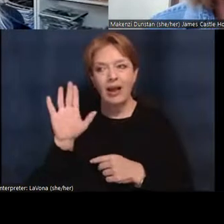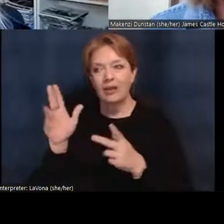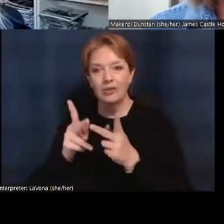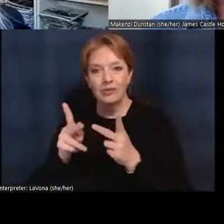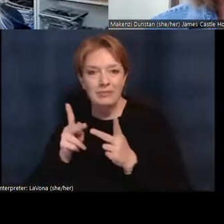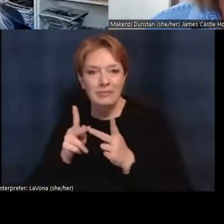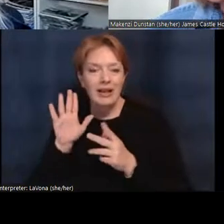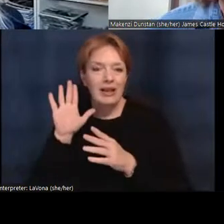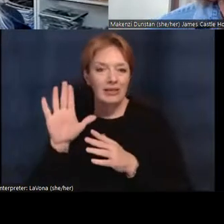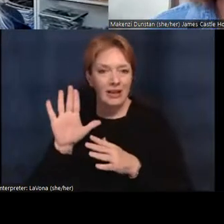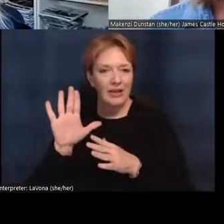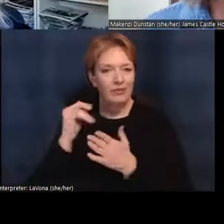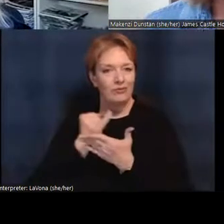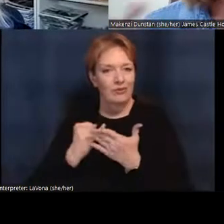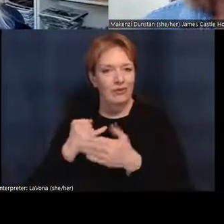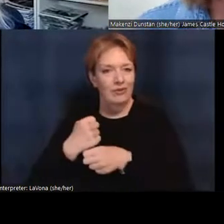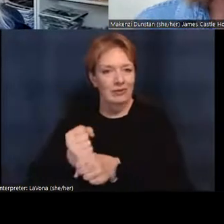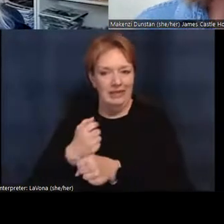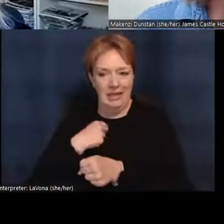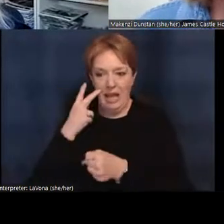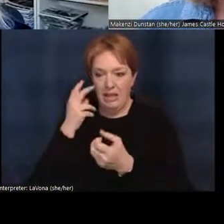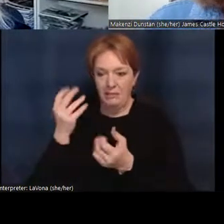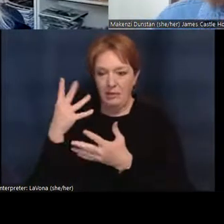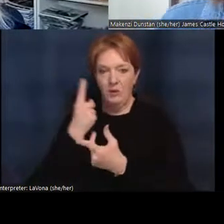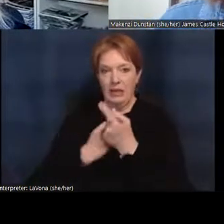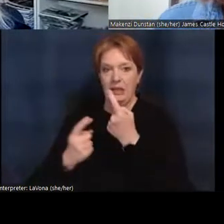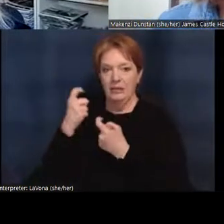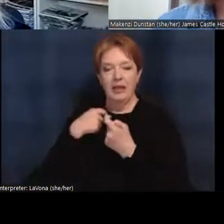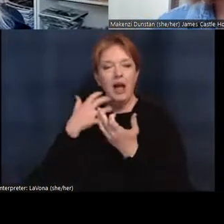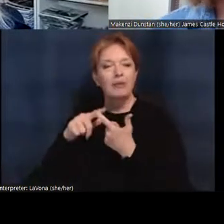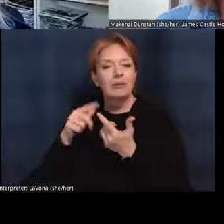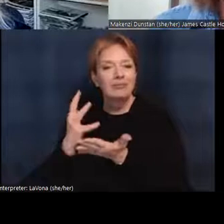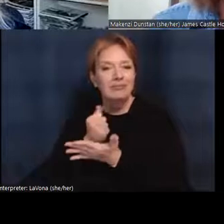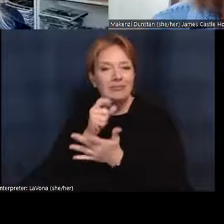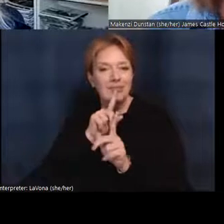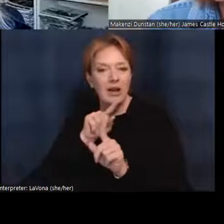practice. I saw that there were quite a few questions coming in through the Q&A, so I wanted to make sure